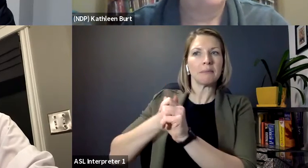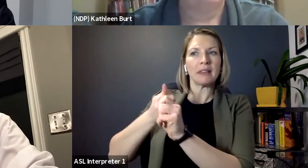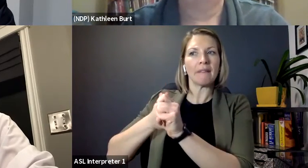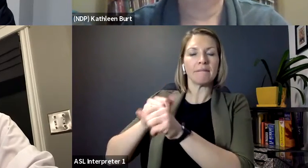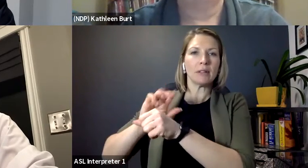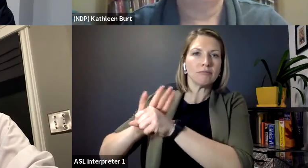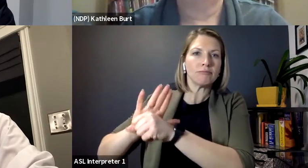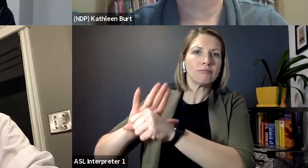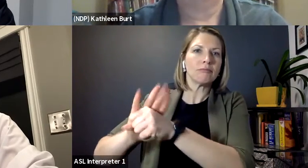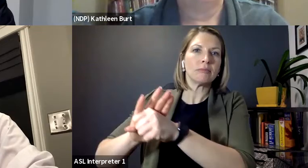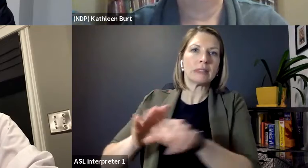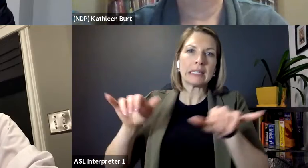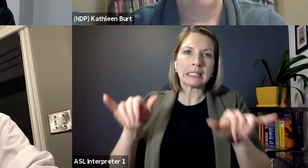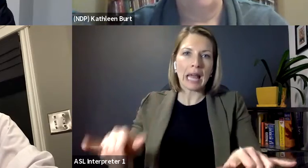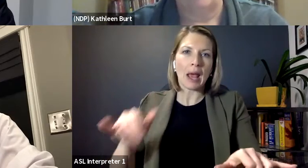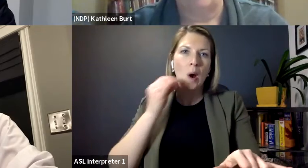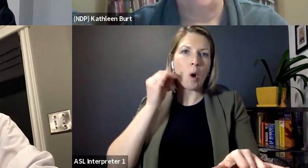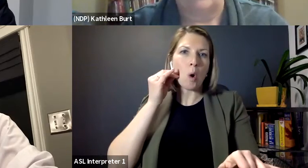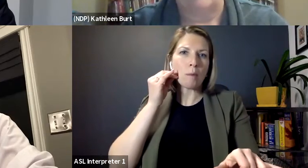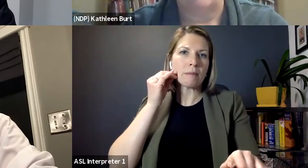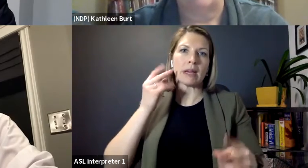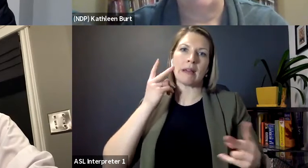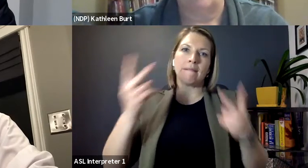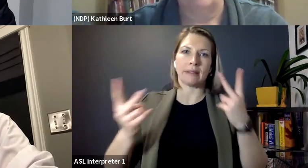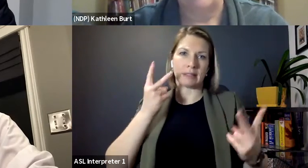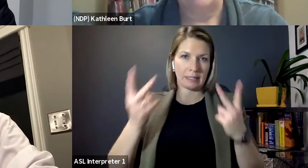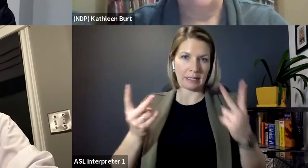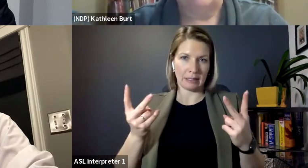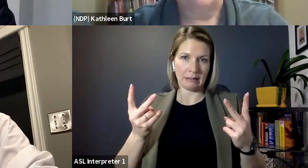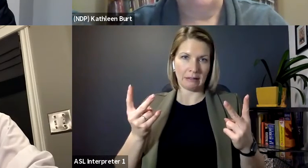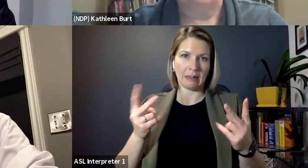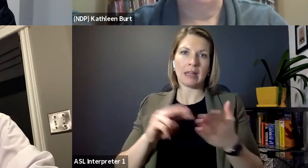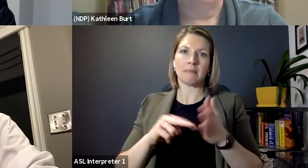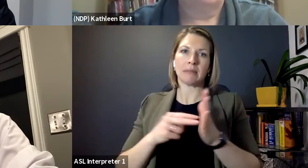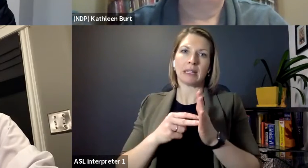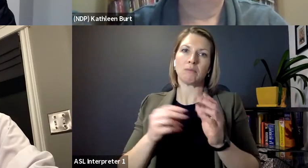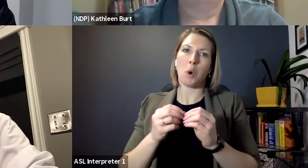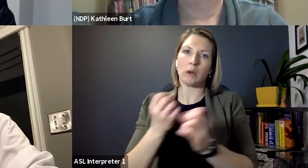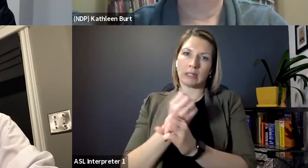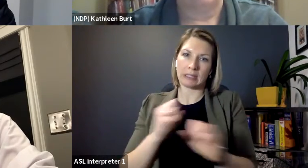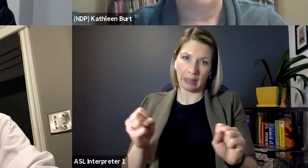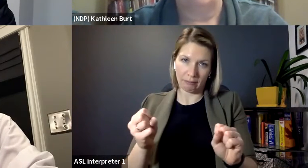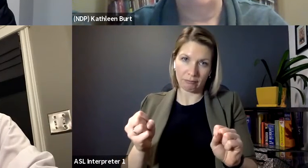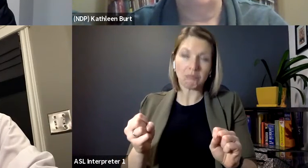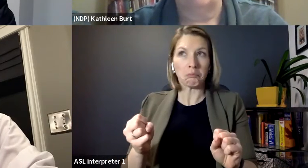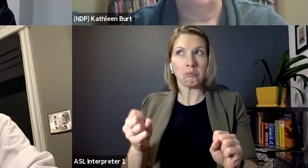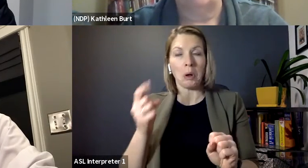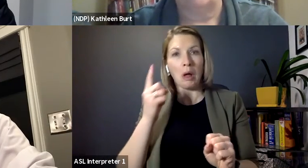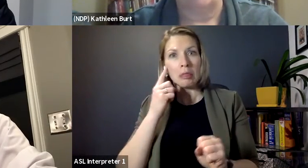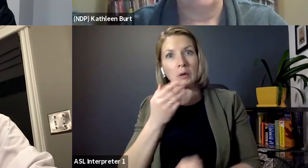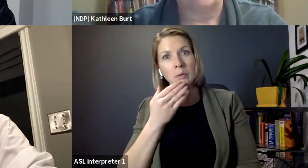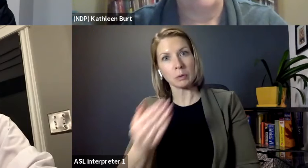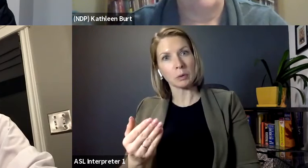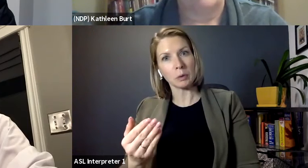certainly hinges on maintaining a low COVID case load and having very strict